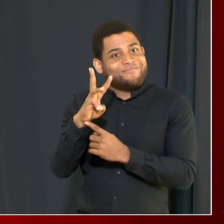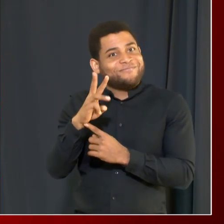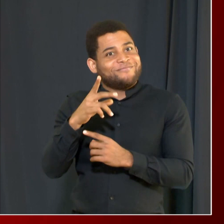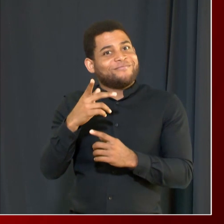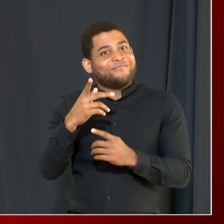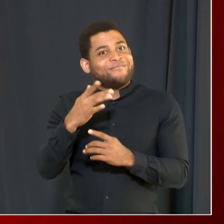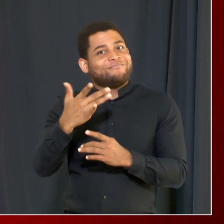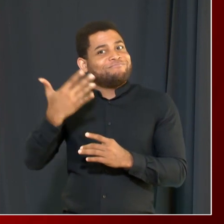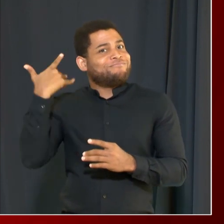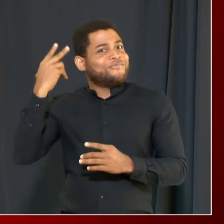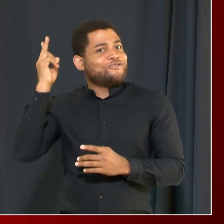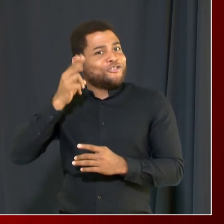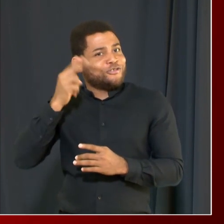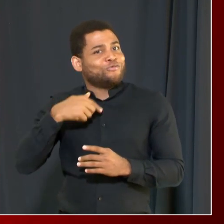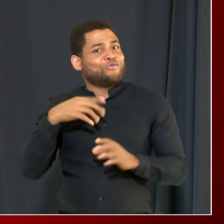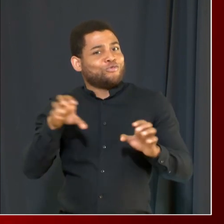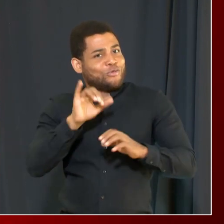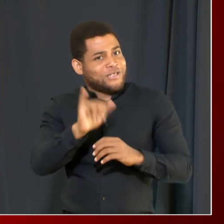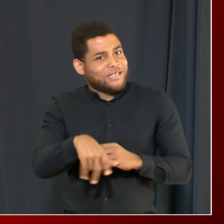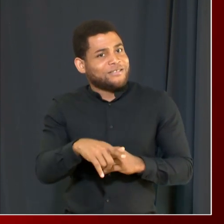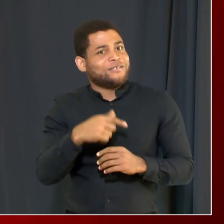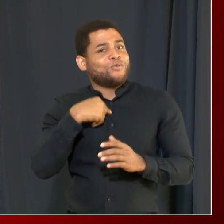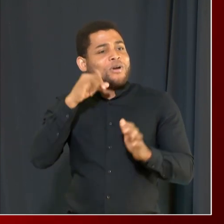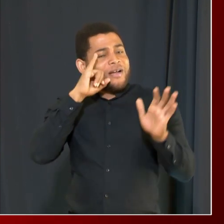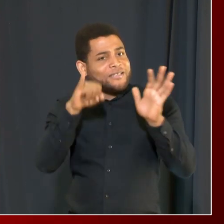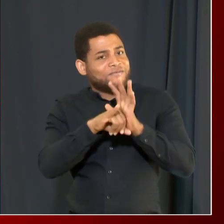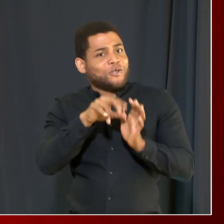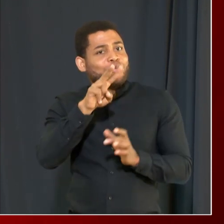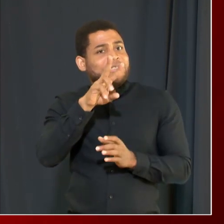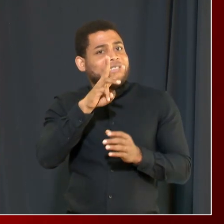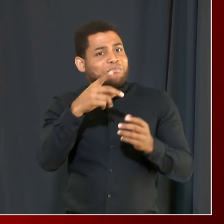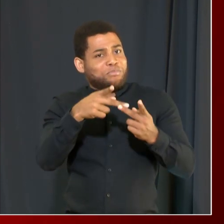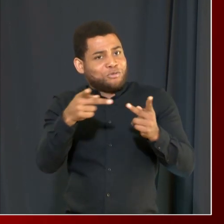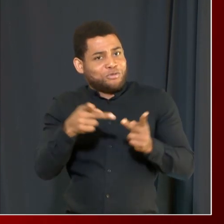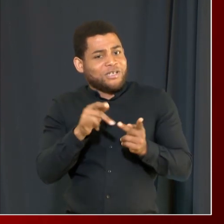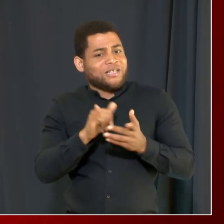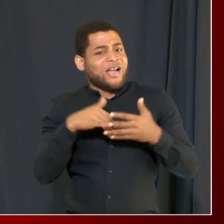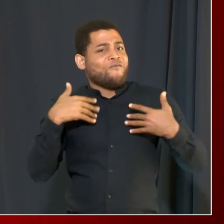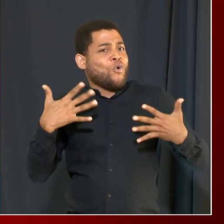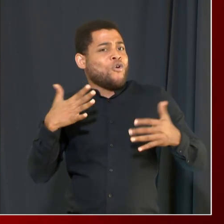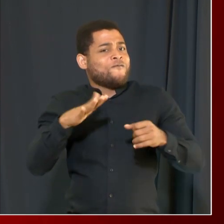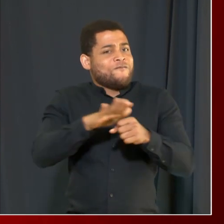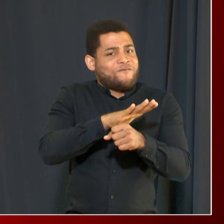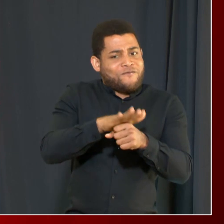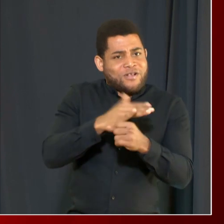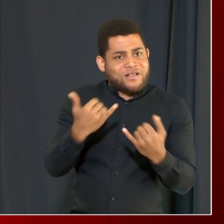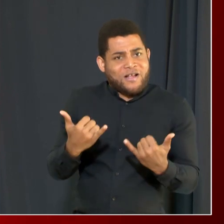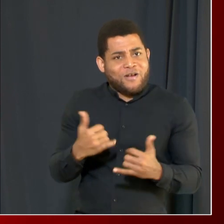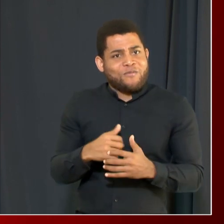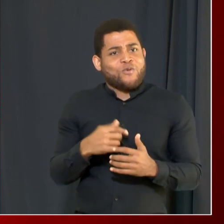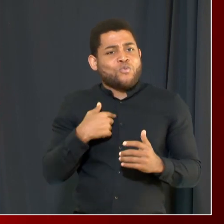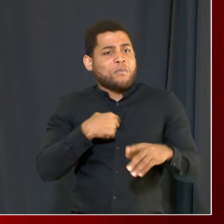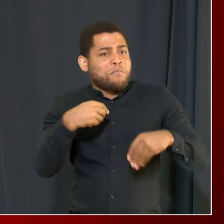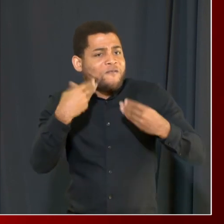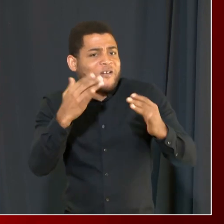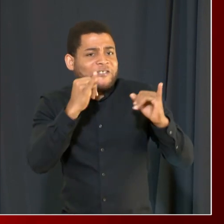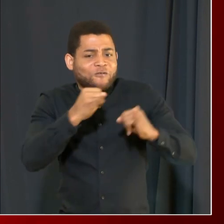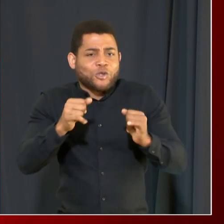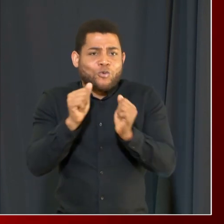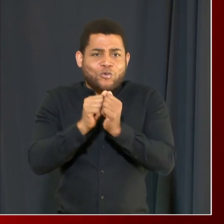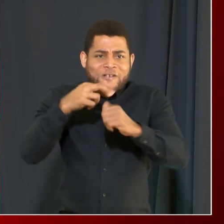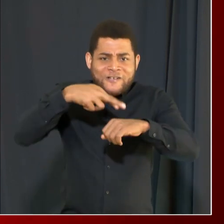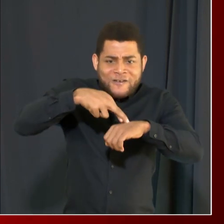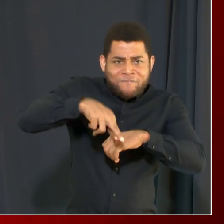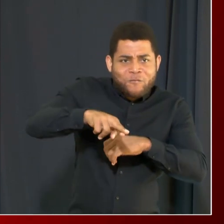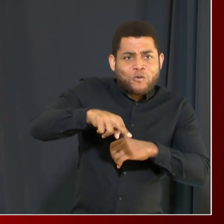26 positions that they're filling right now and hoping to have a class of individuals who are referred to them by